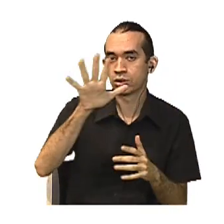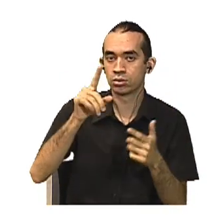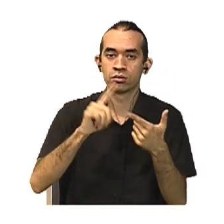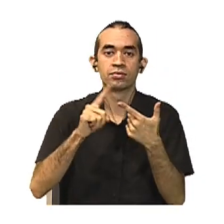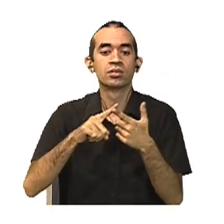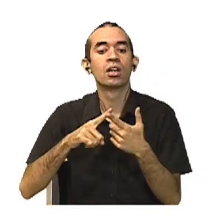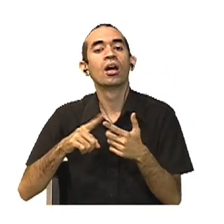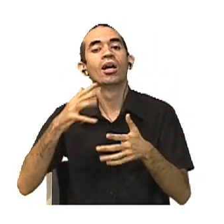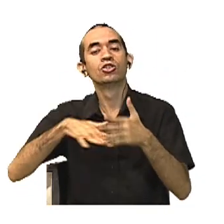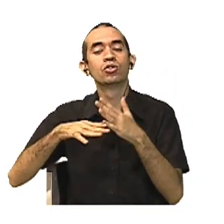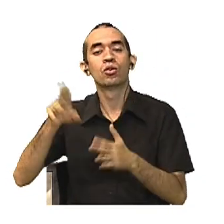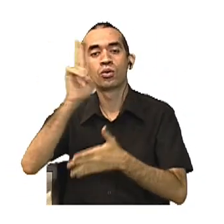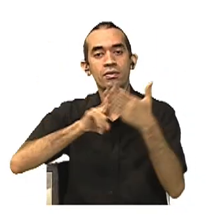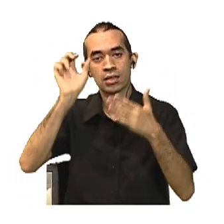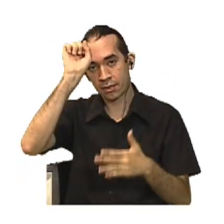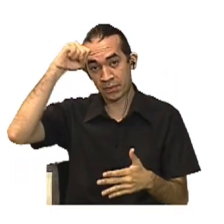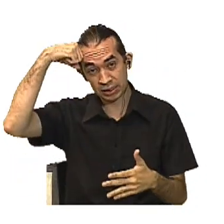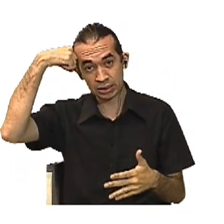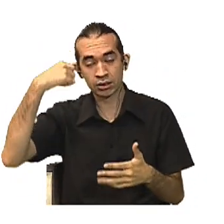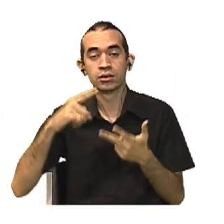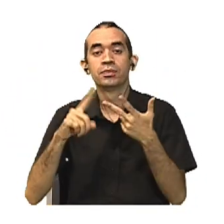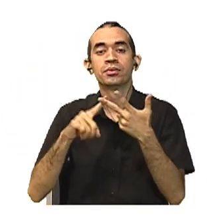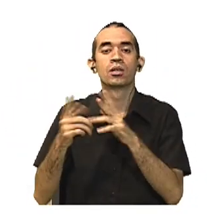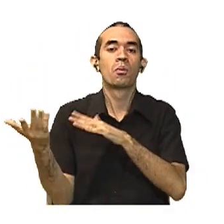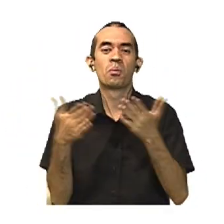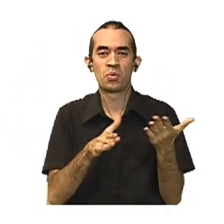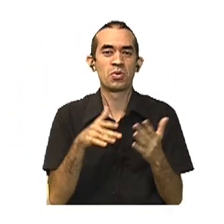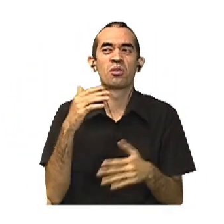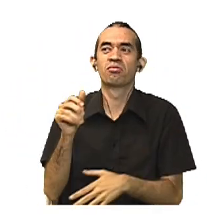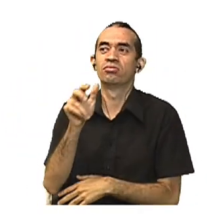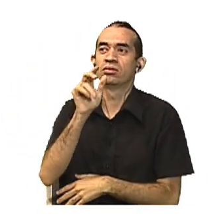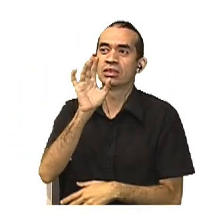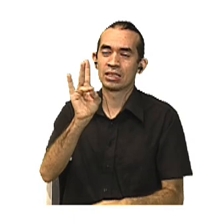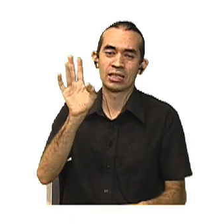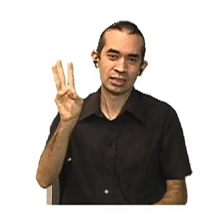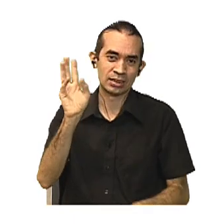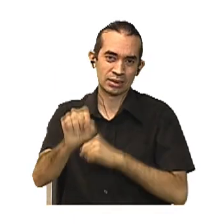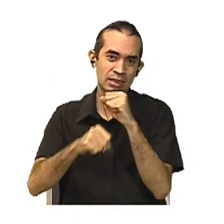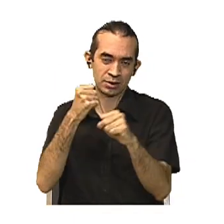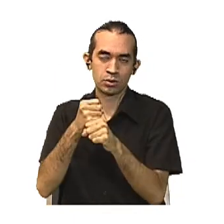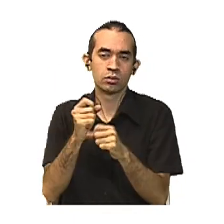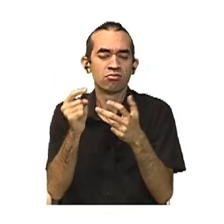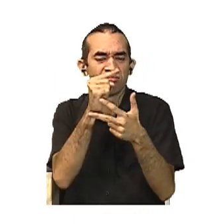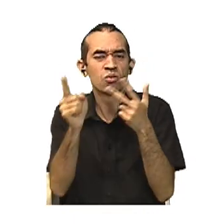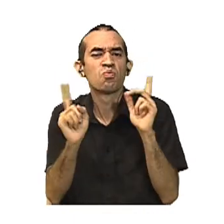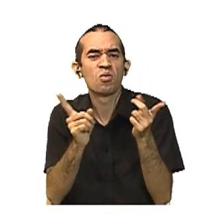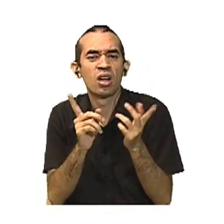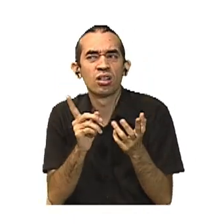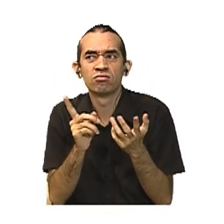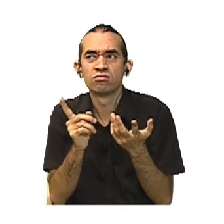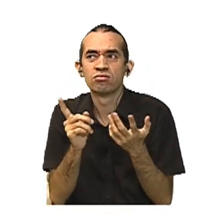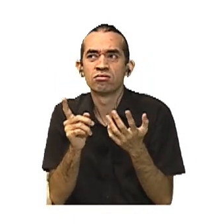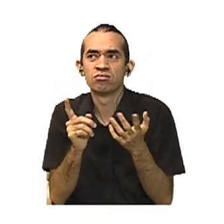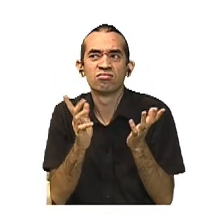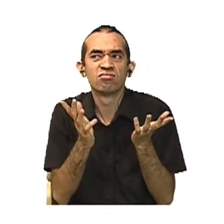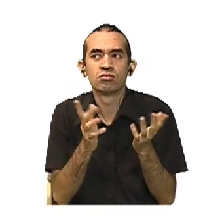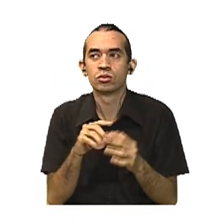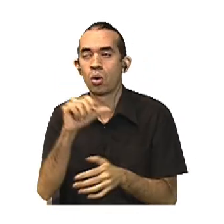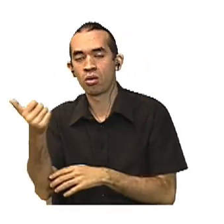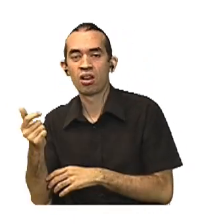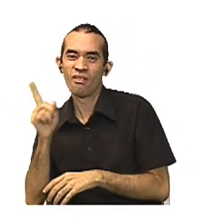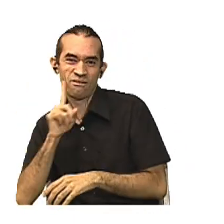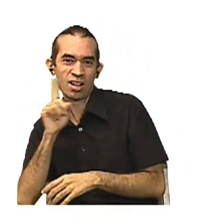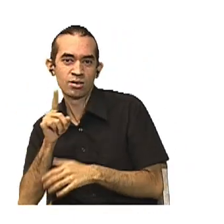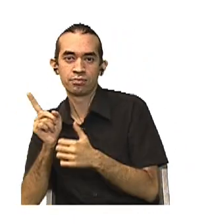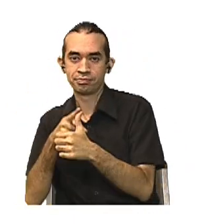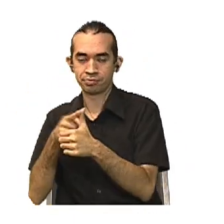He died at the age of 76. Which of these statements about Albert Einstein is not true? Wrote the book, A